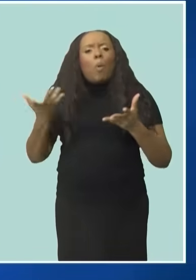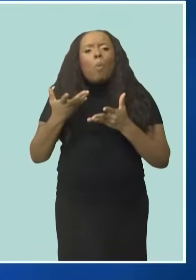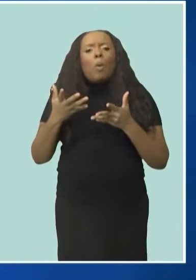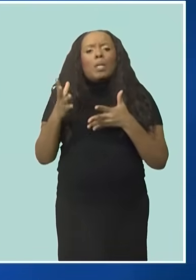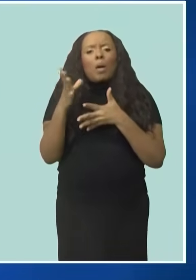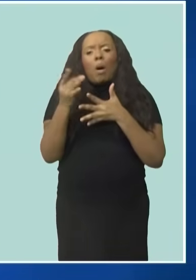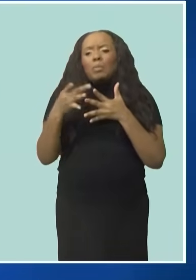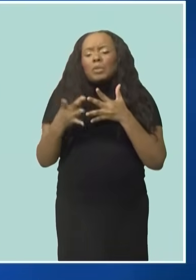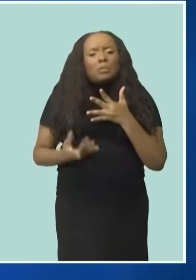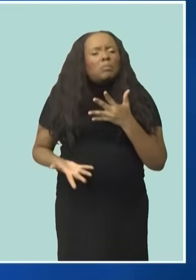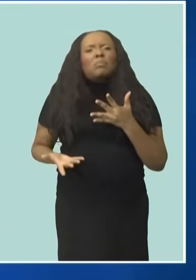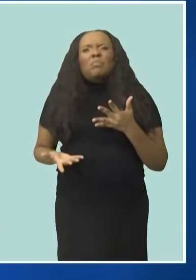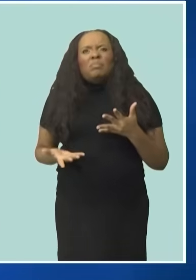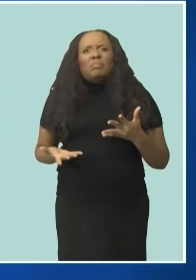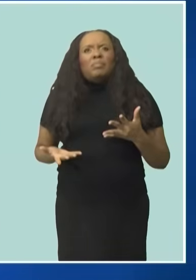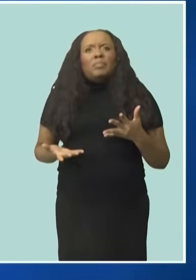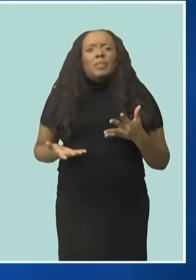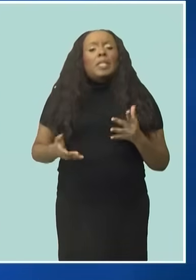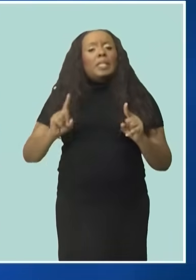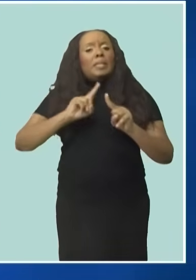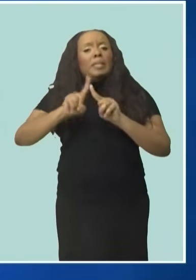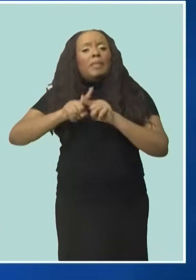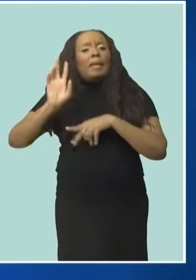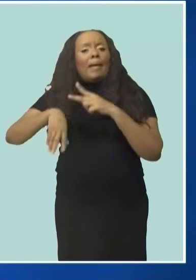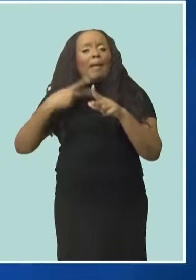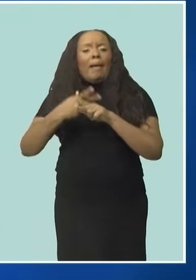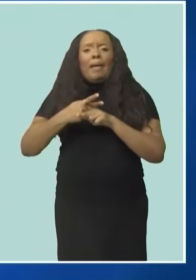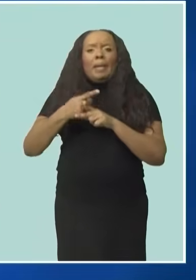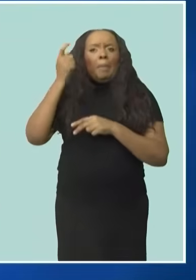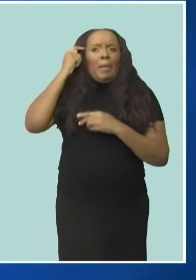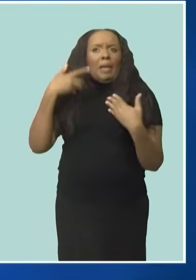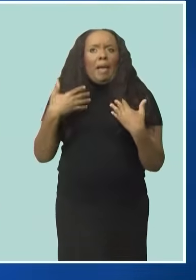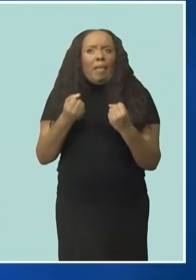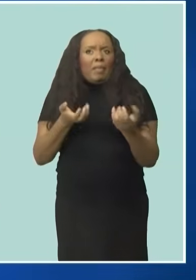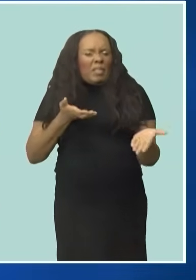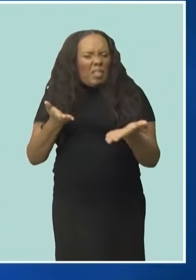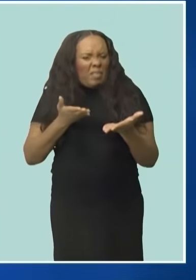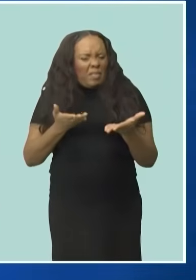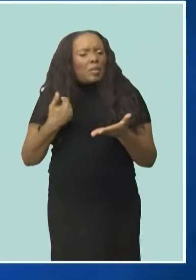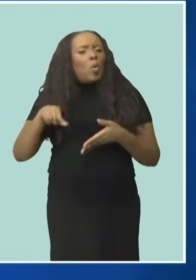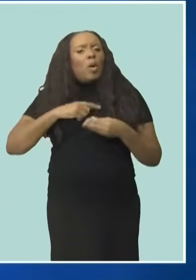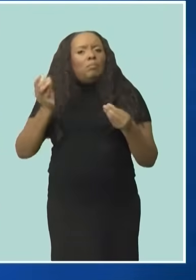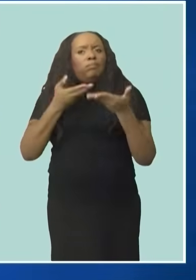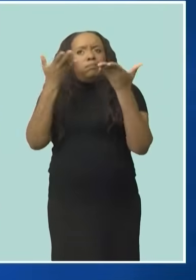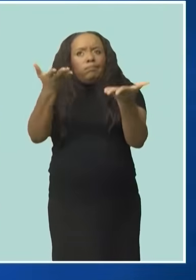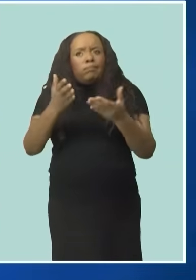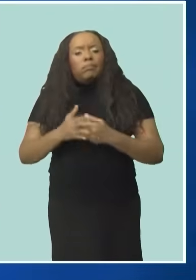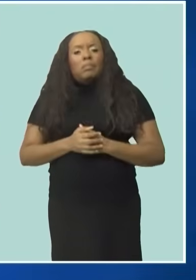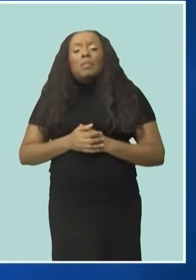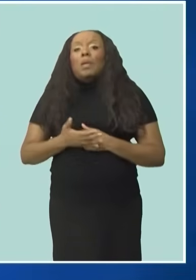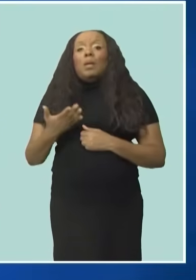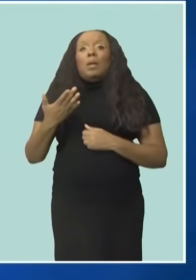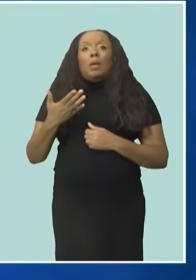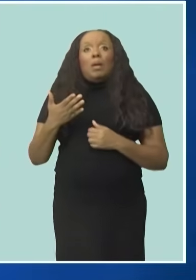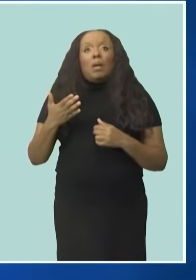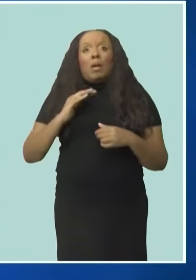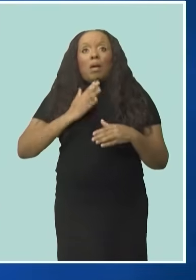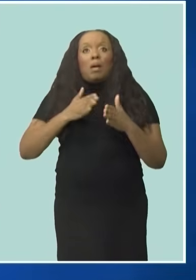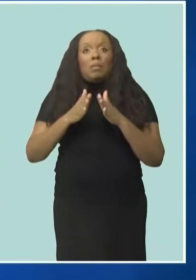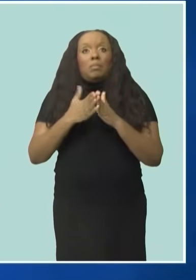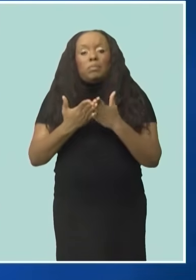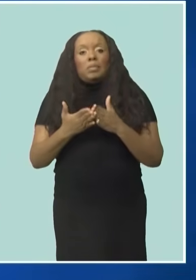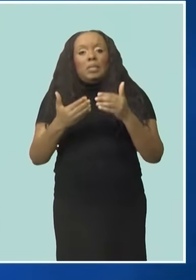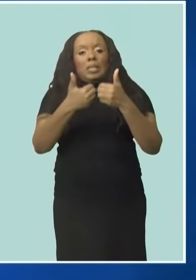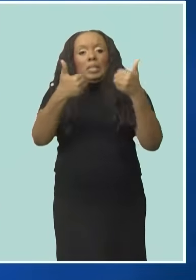for care. We've even defined the types of care within the mental health services as well too. And we've divided the directory into different segments.